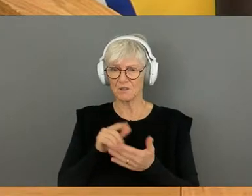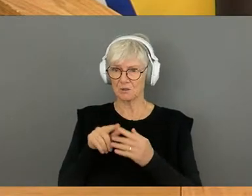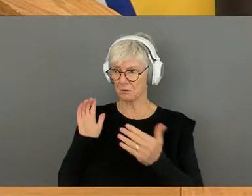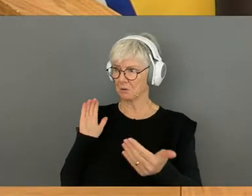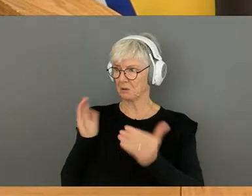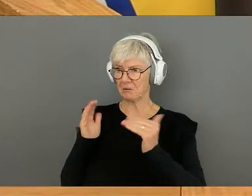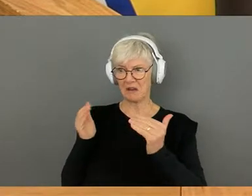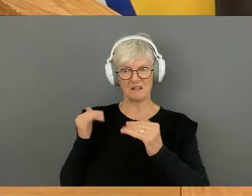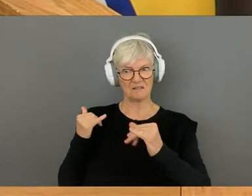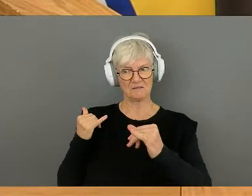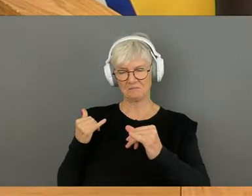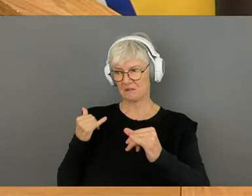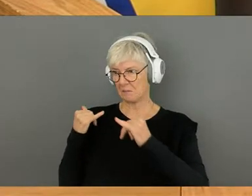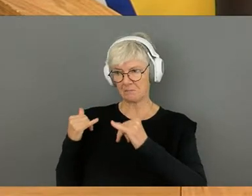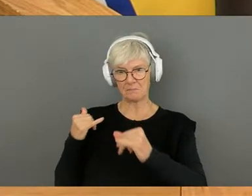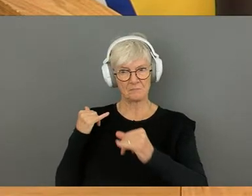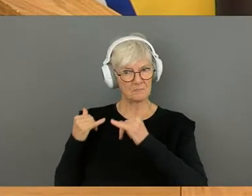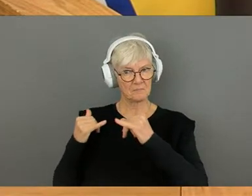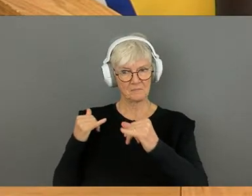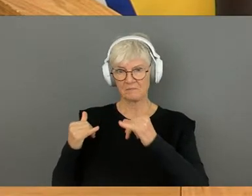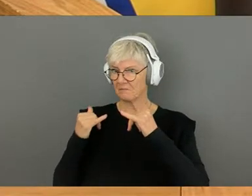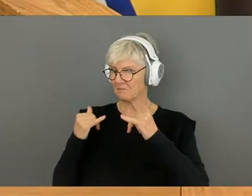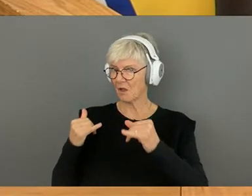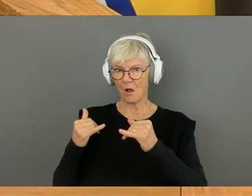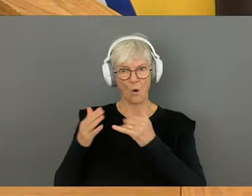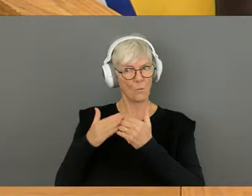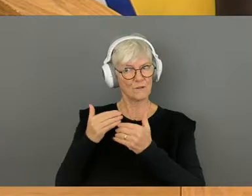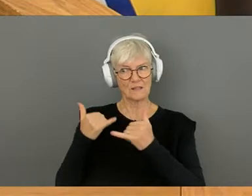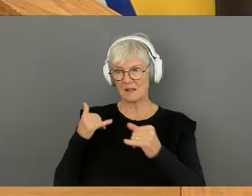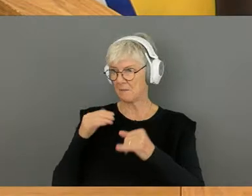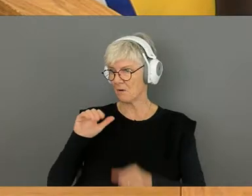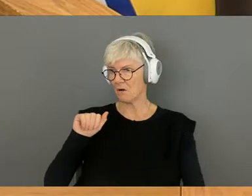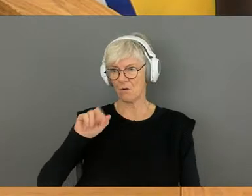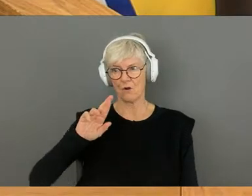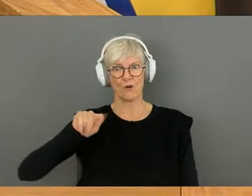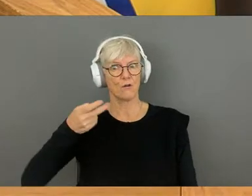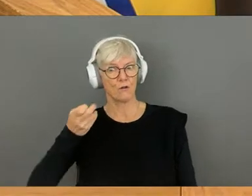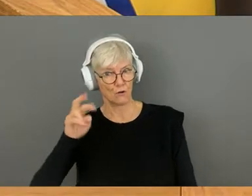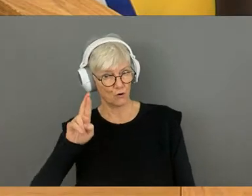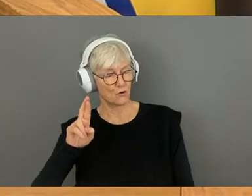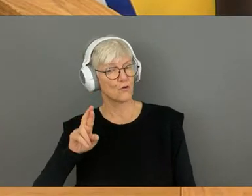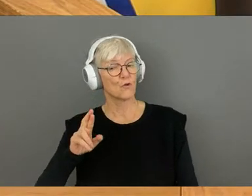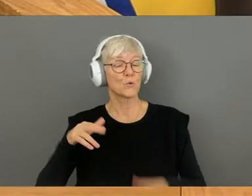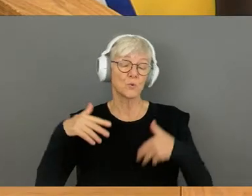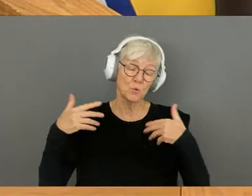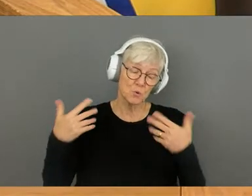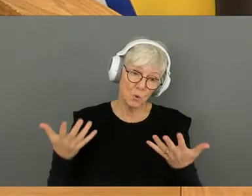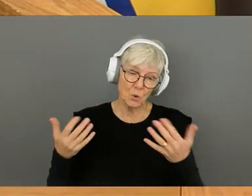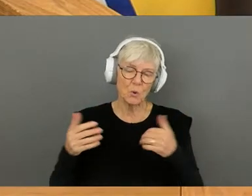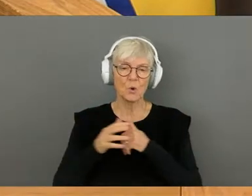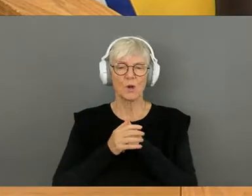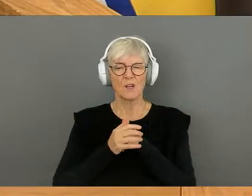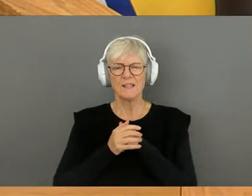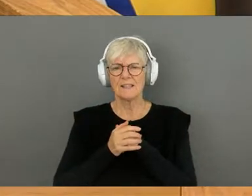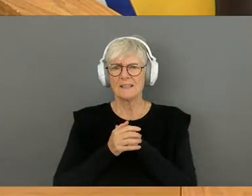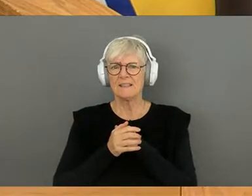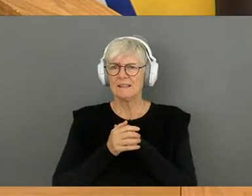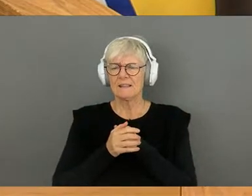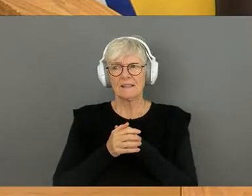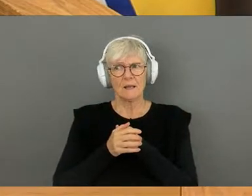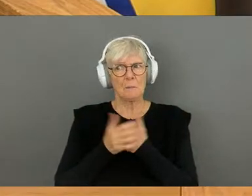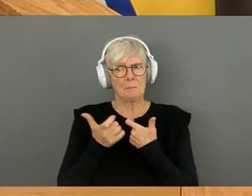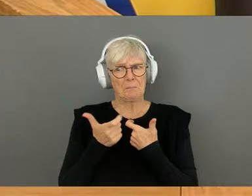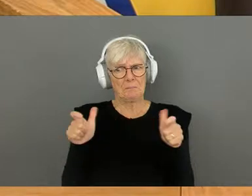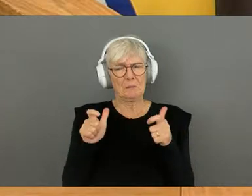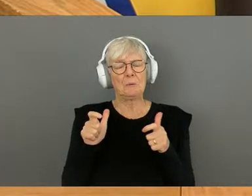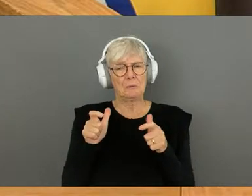apples comparison, I guess. So yes, it was a significant event. And but really, where